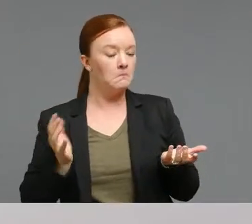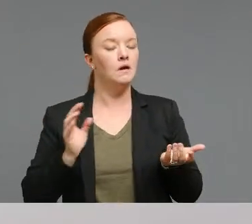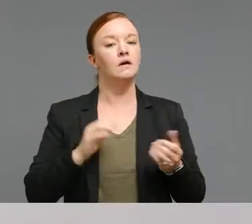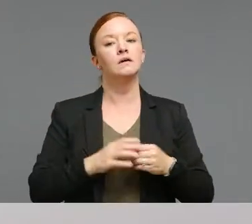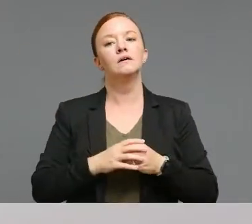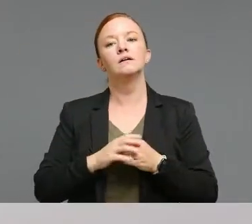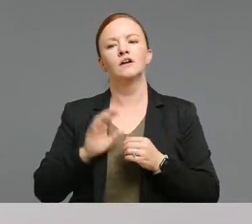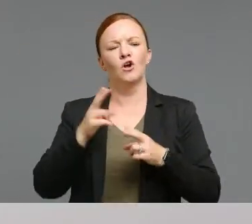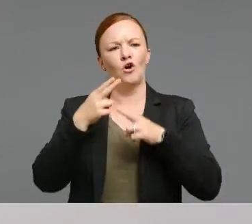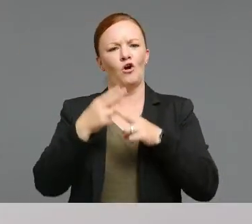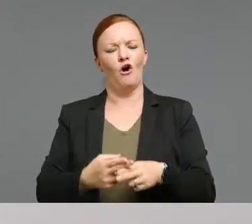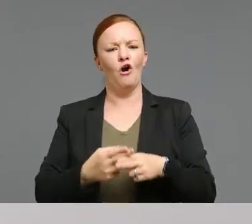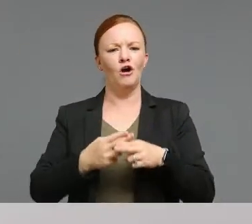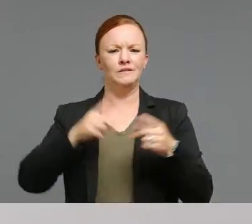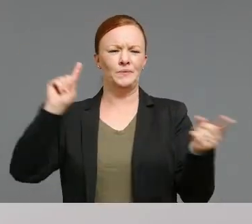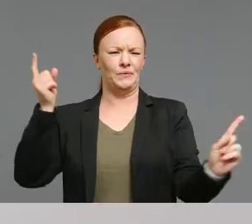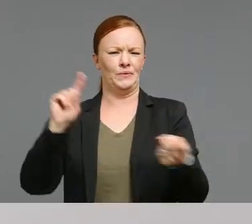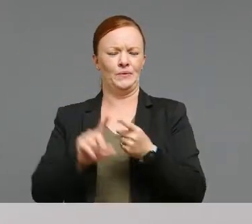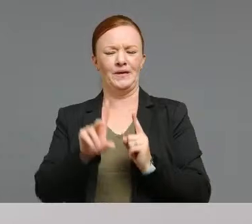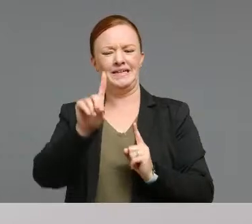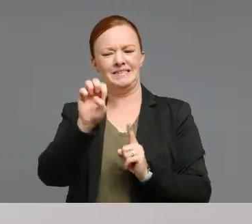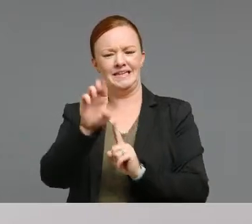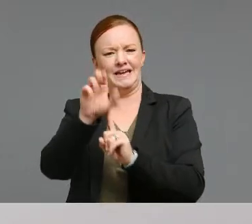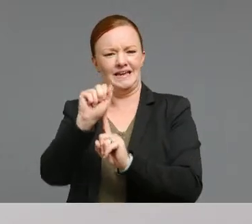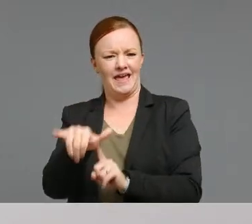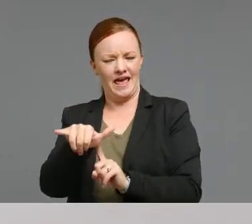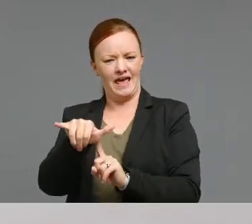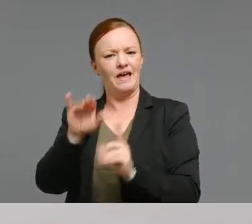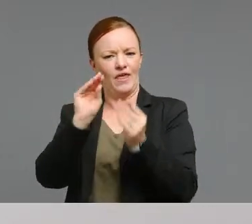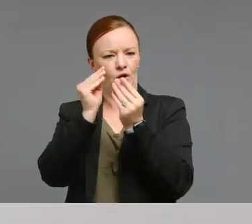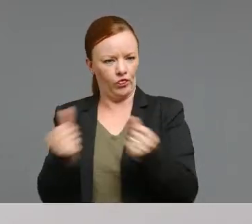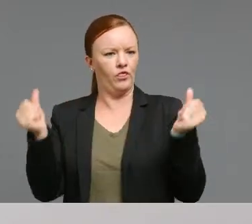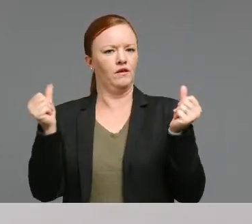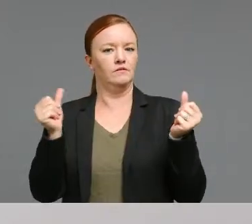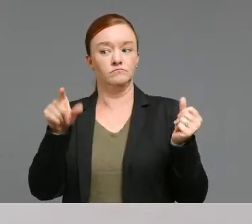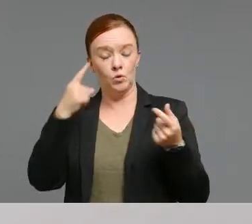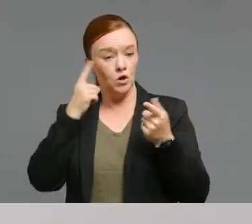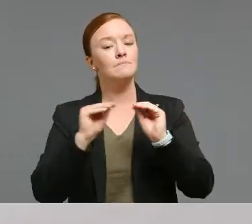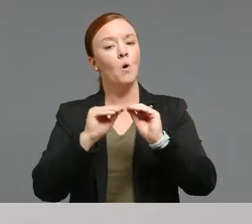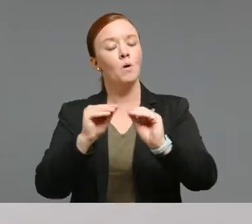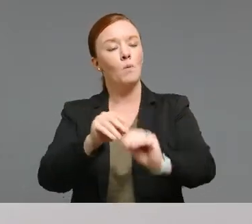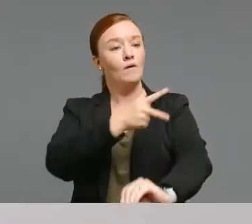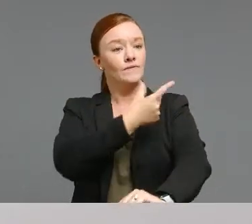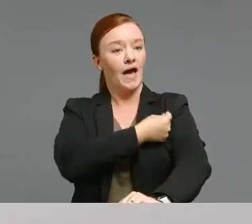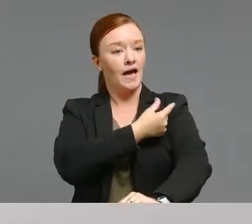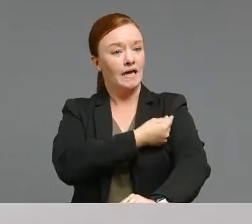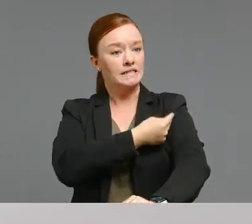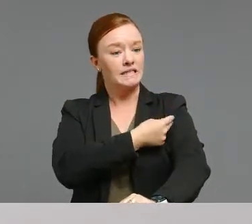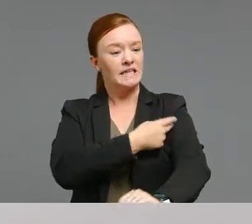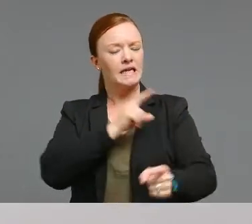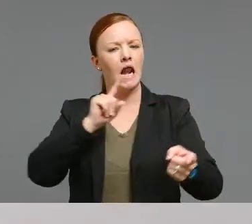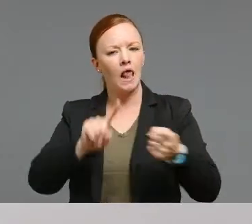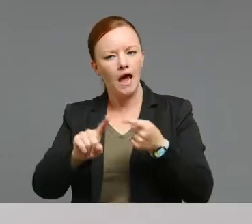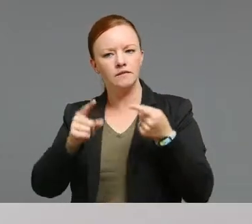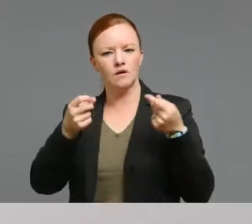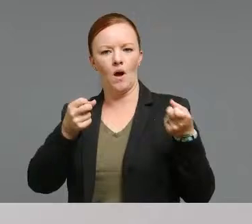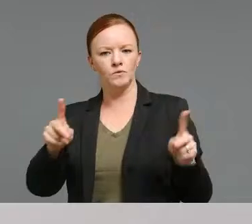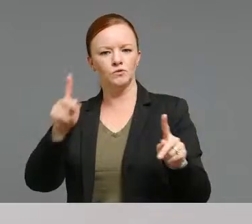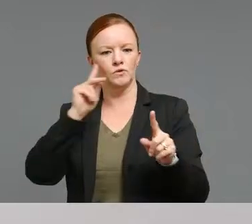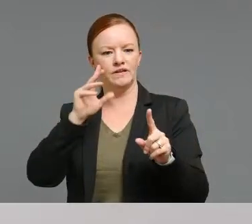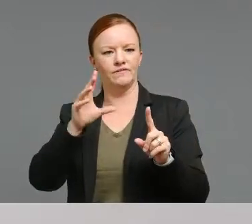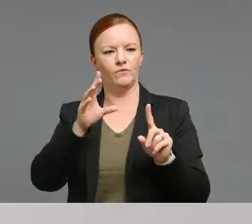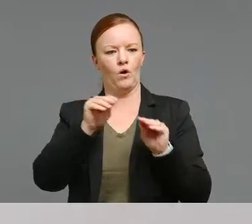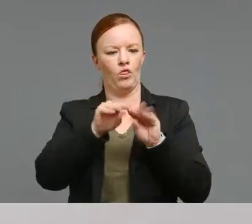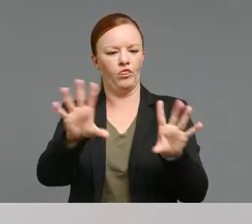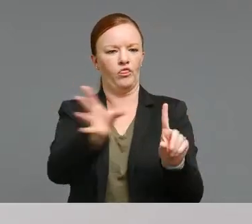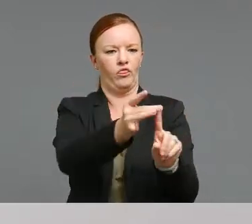decay phase. Do you agree with that? And why? Be transmitted through the community.